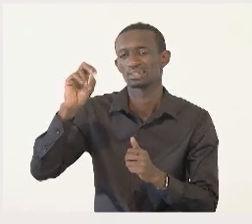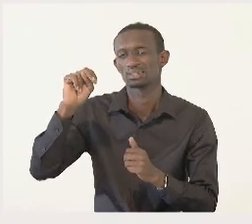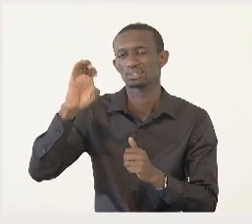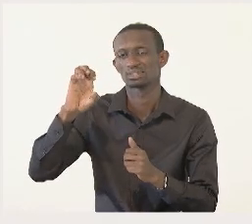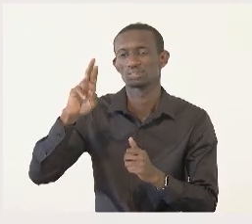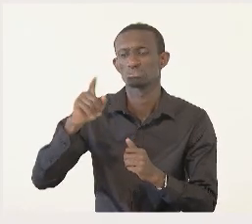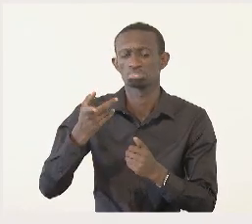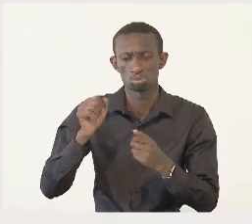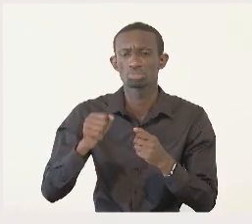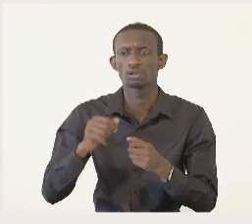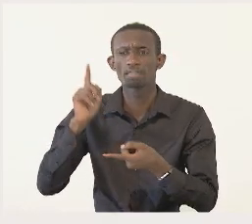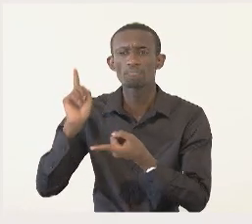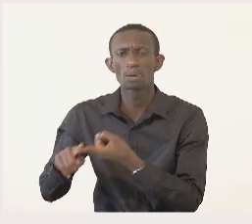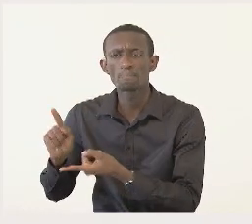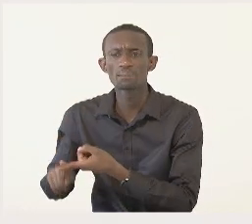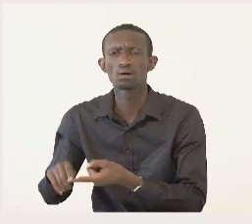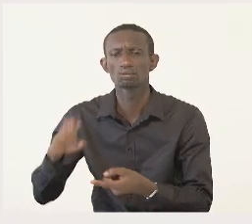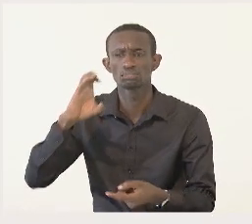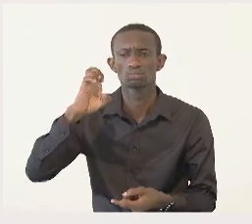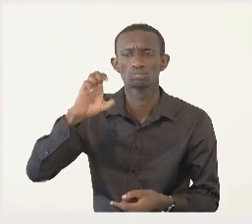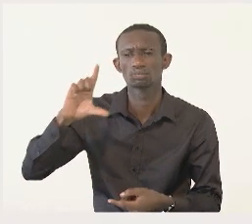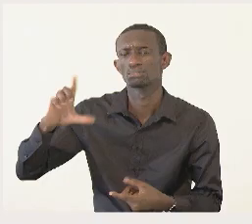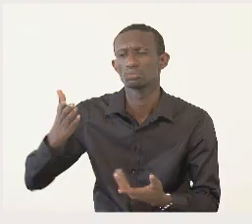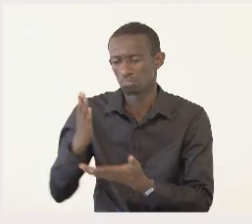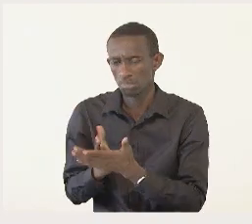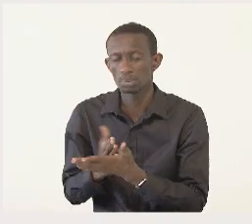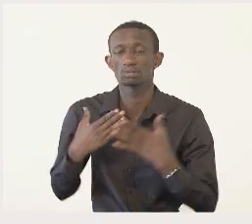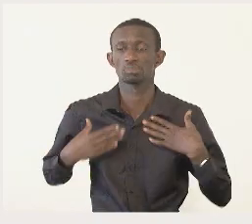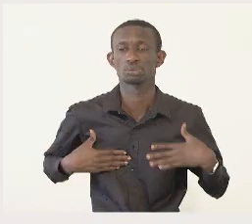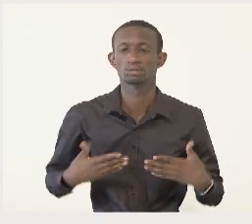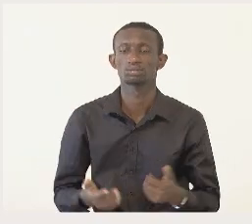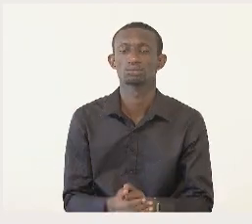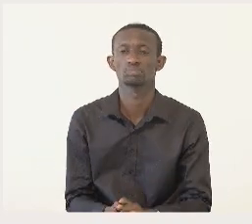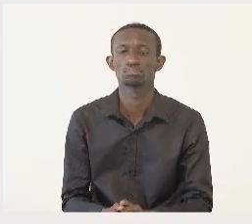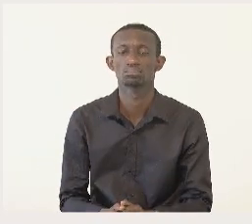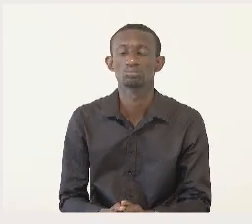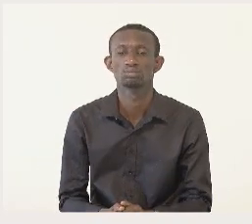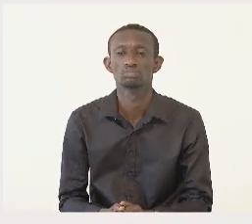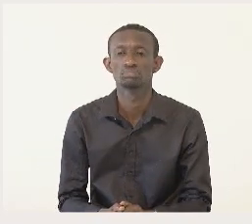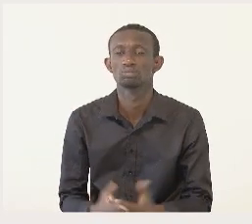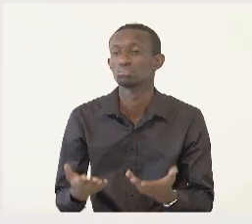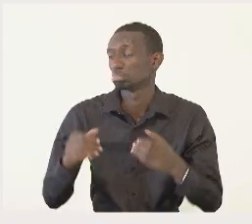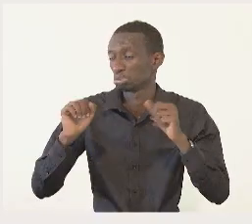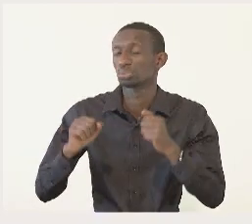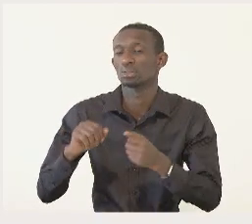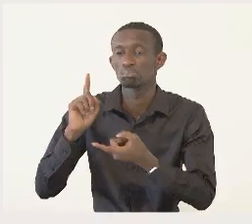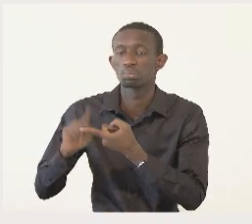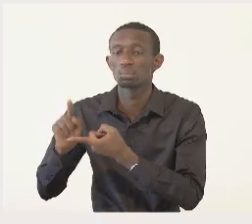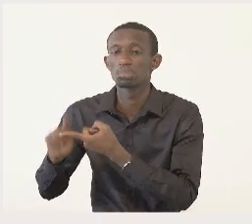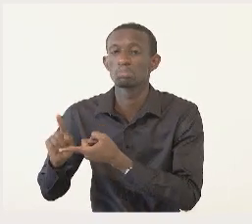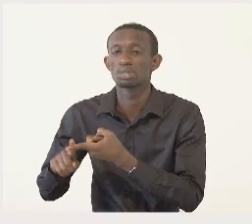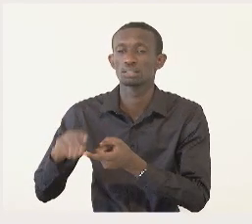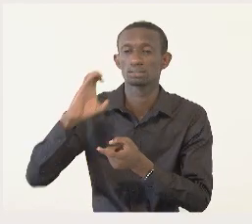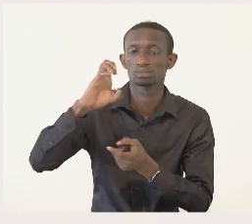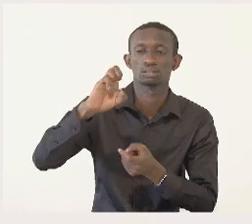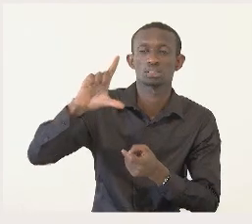kill cells. Not only affecting the cell functioning, it can also kill the cells. It can also make some cells to